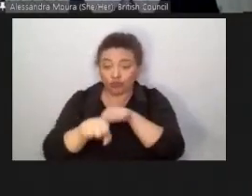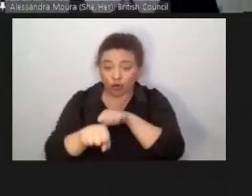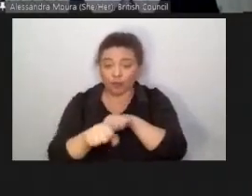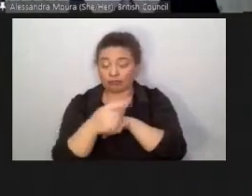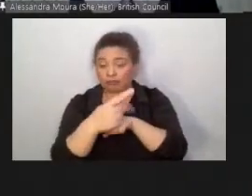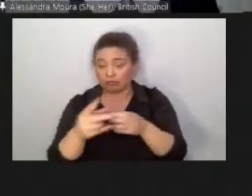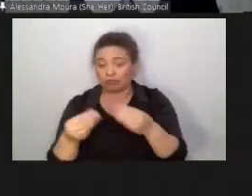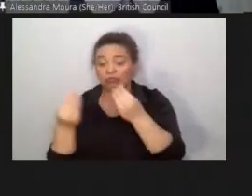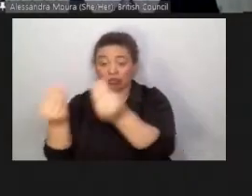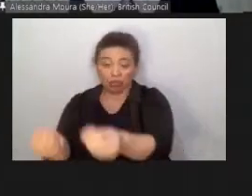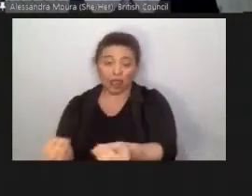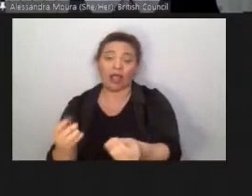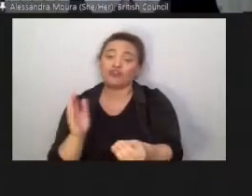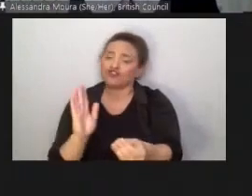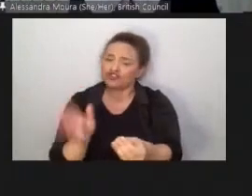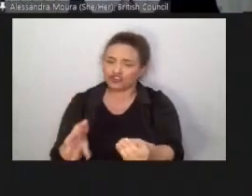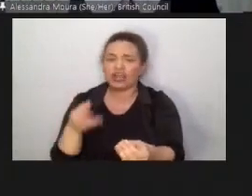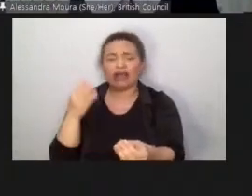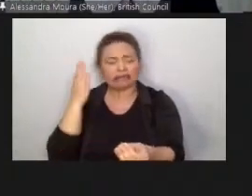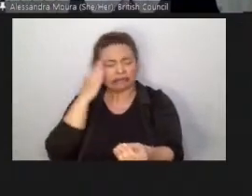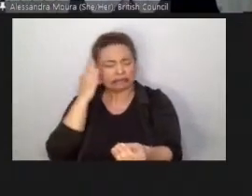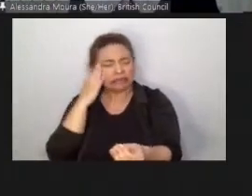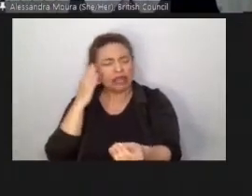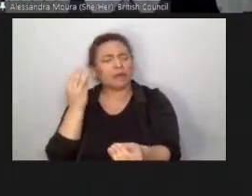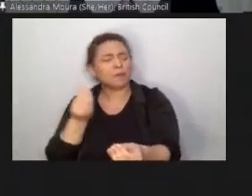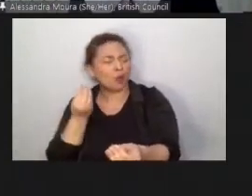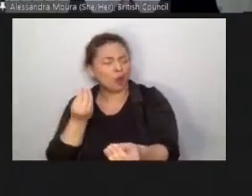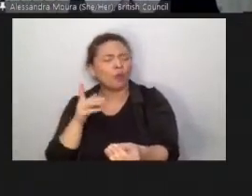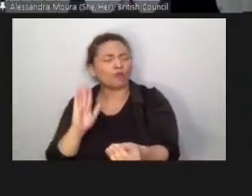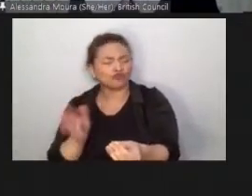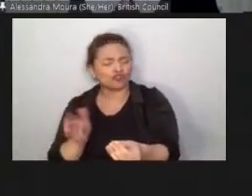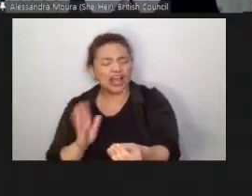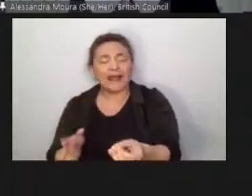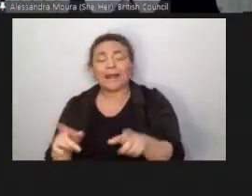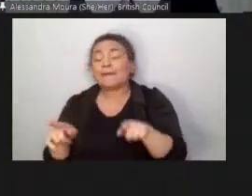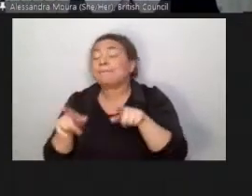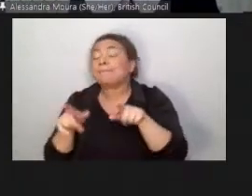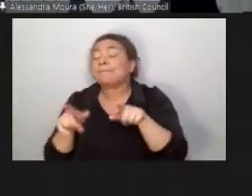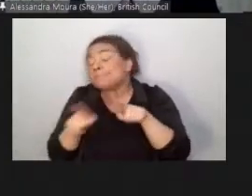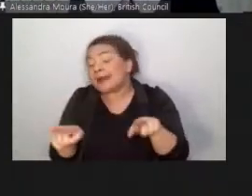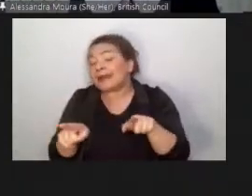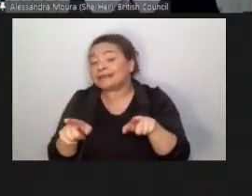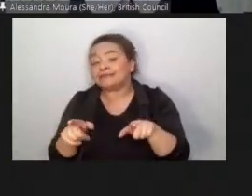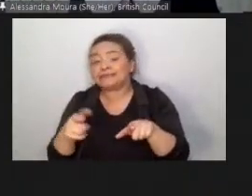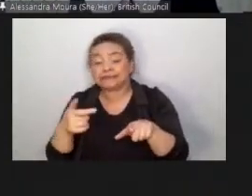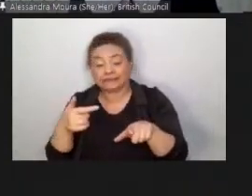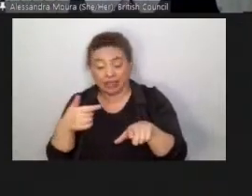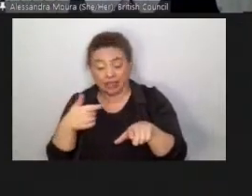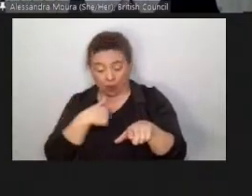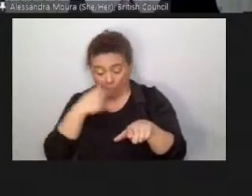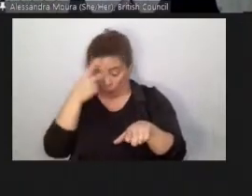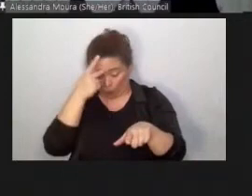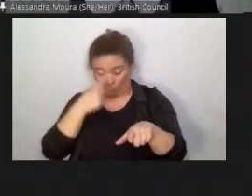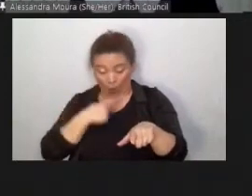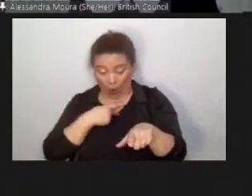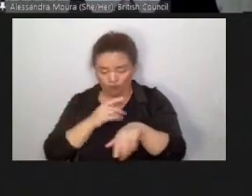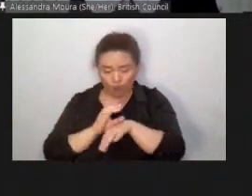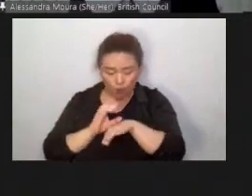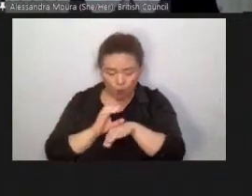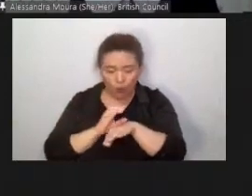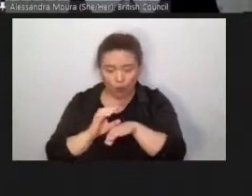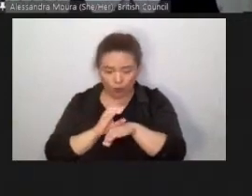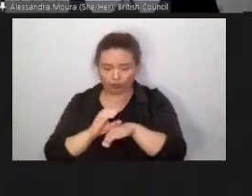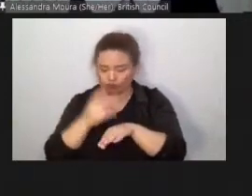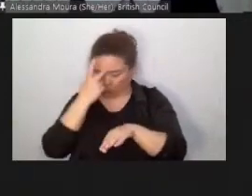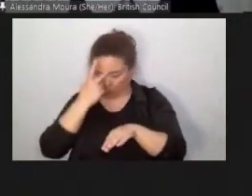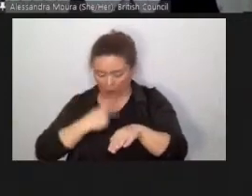get training about something that, or if you develop yourself or find out yourself about something that you're